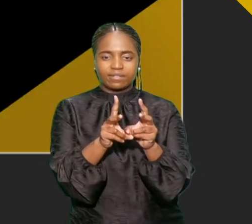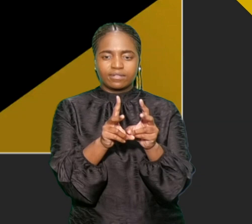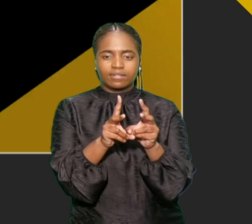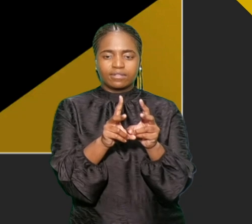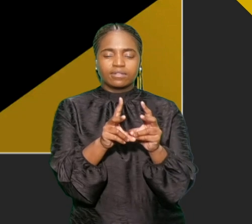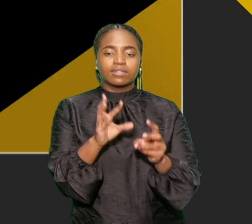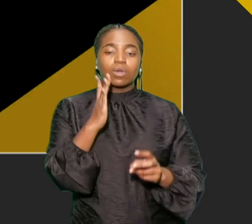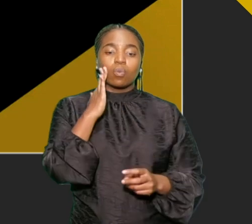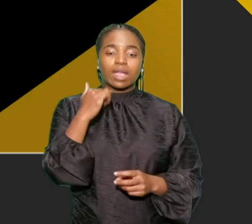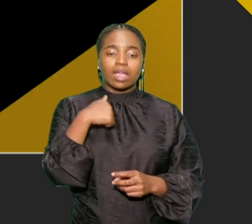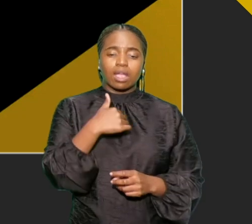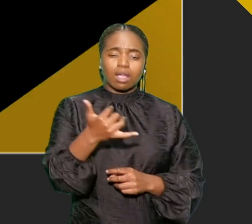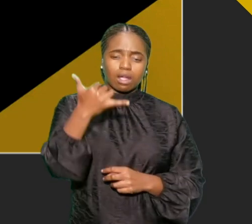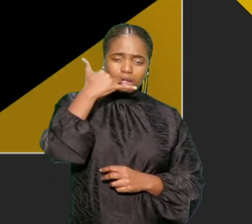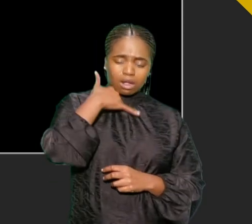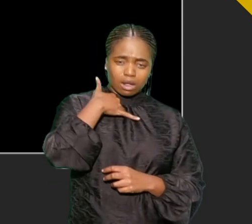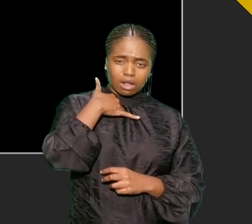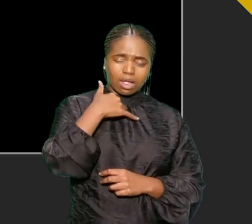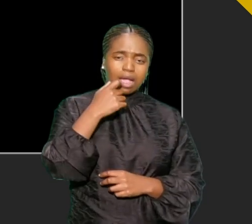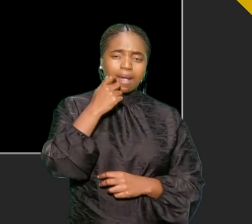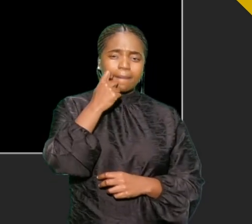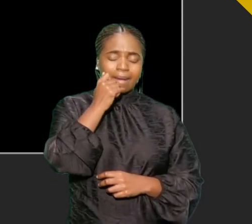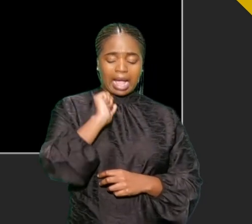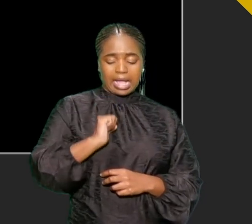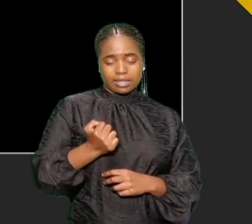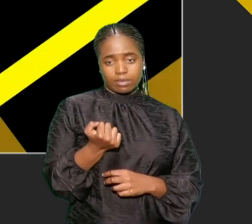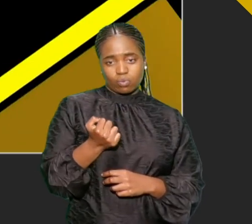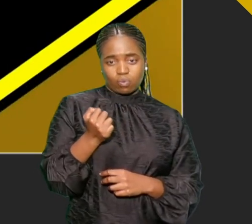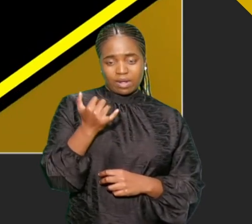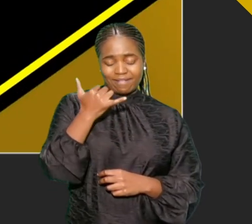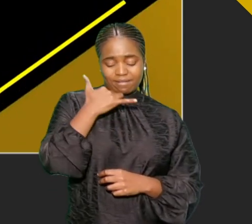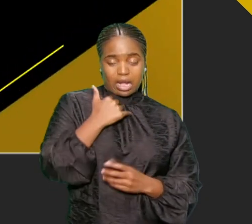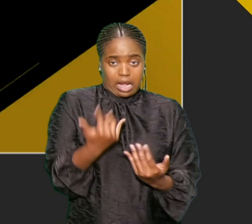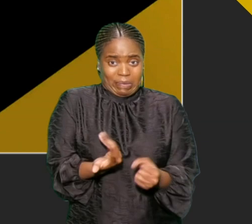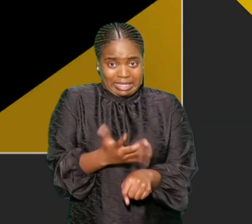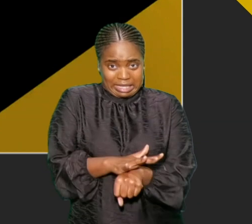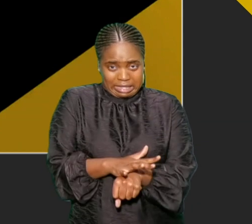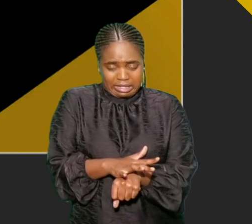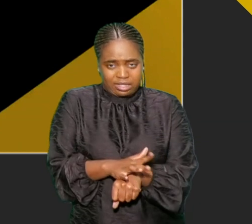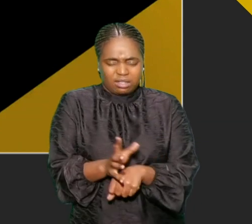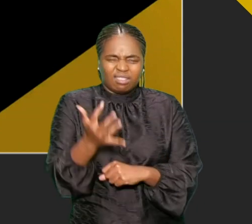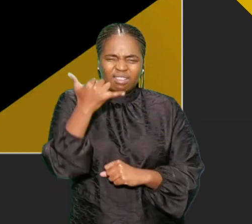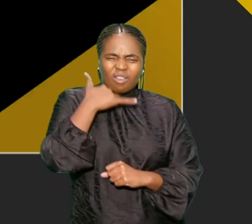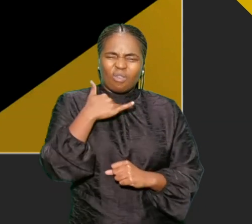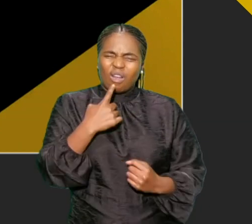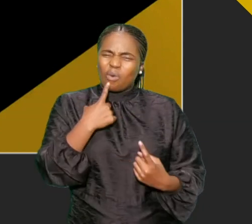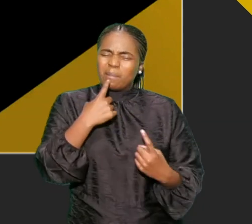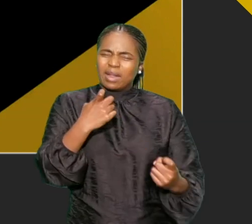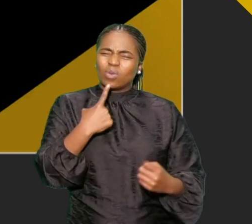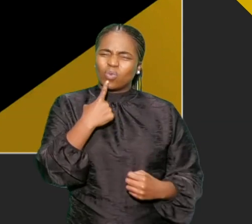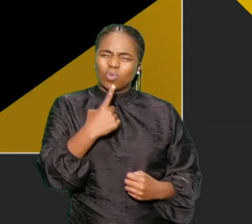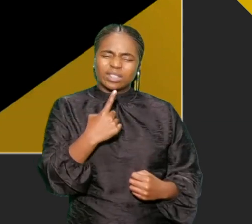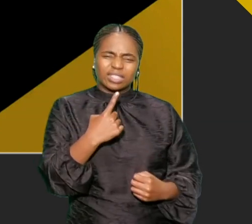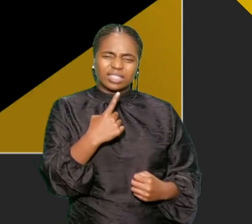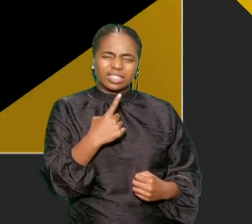2012, whereby I got a call from my husband, my late husband, who was complaining that her